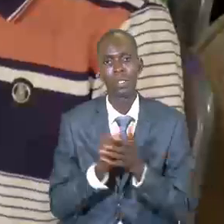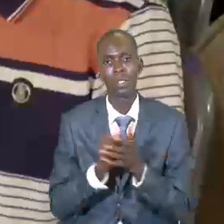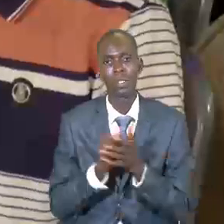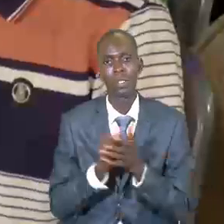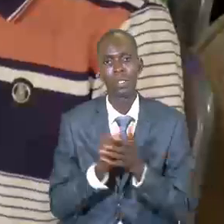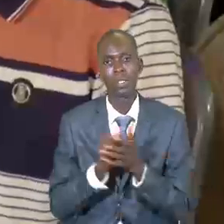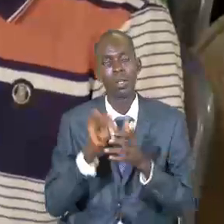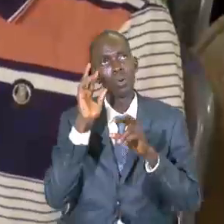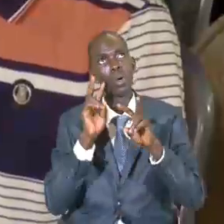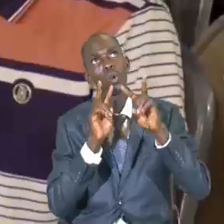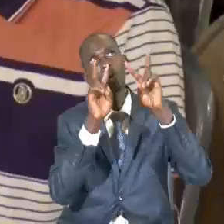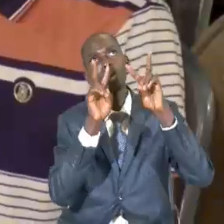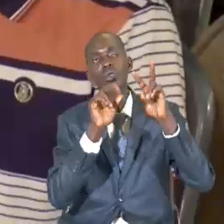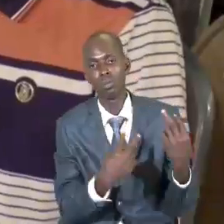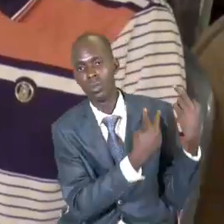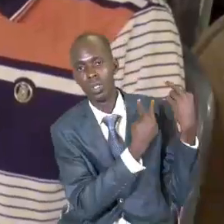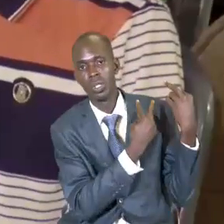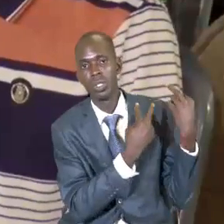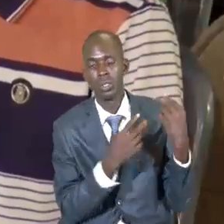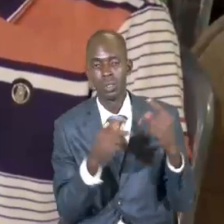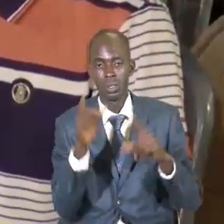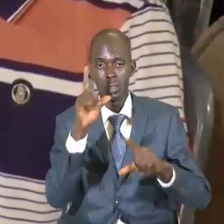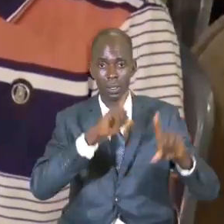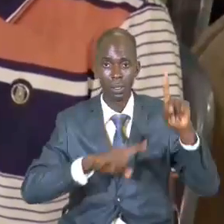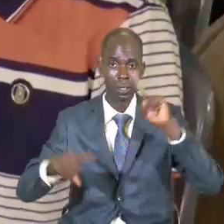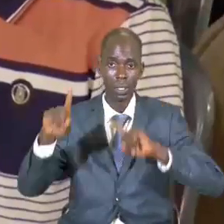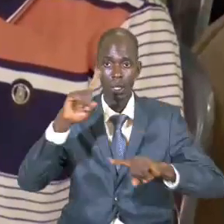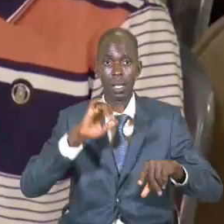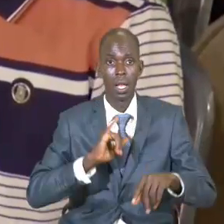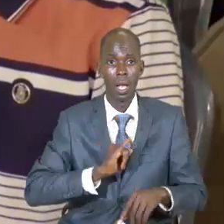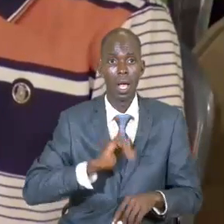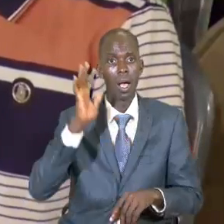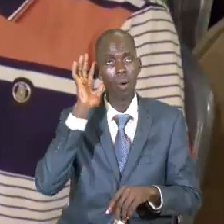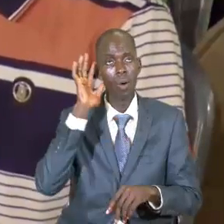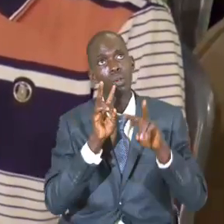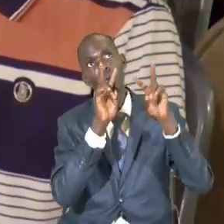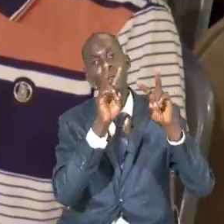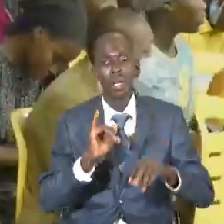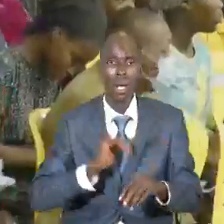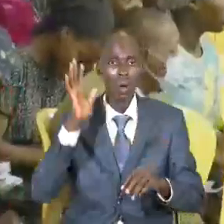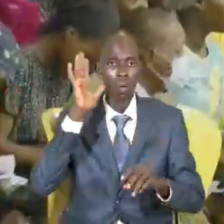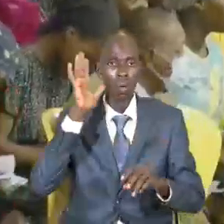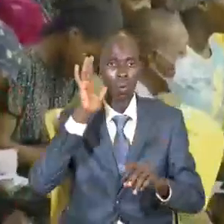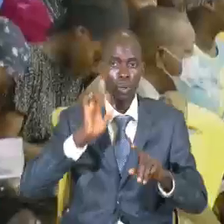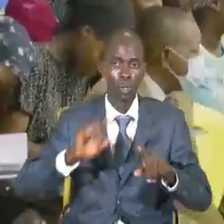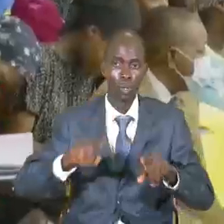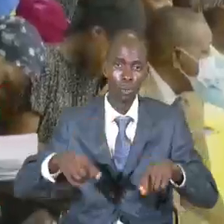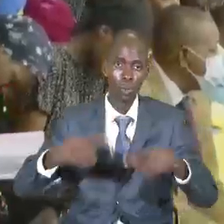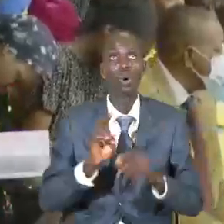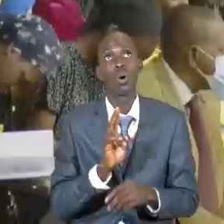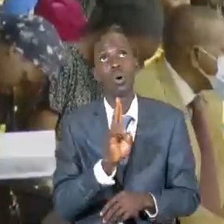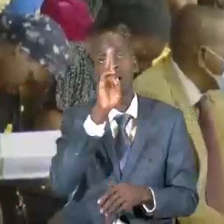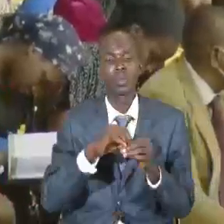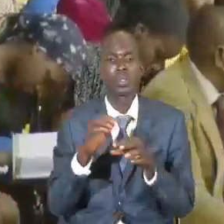up, I will look forward, and I will go up in Jesus' name. I'm saying it